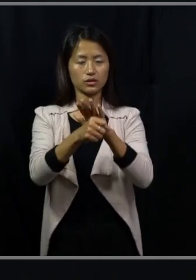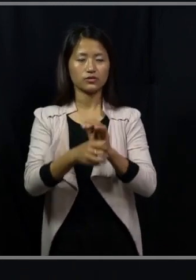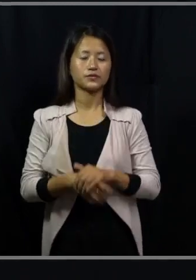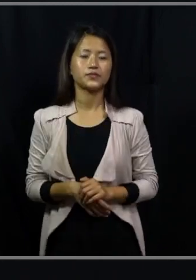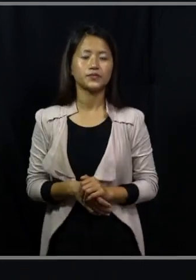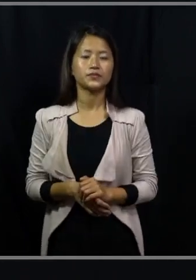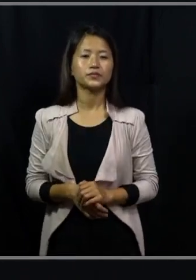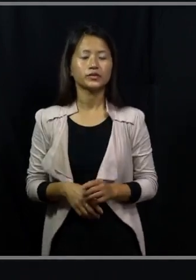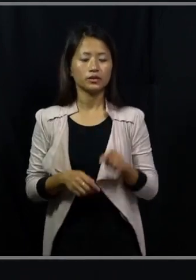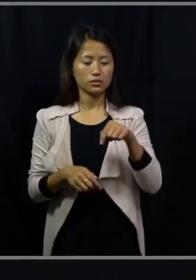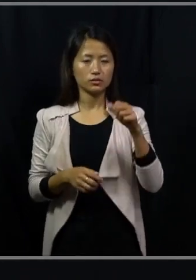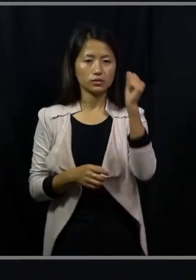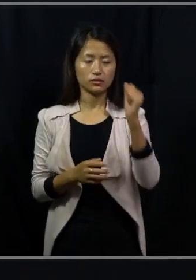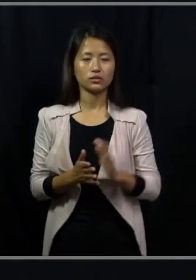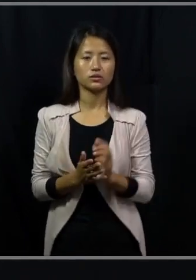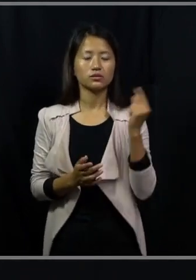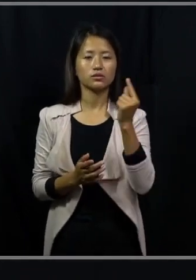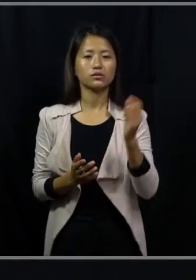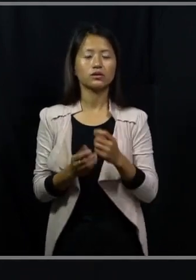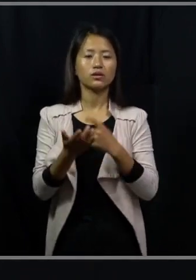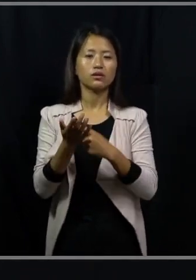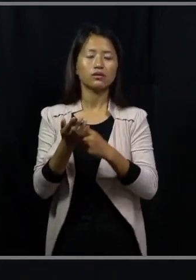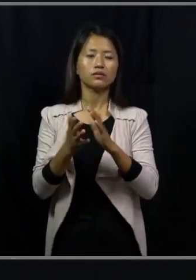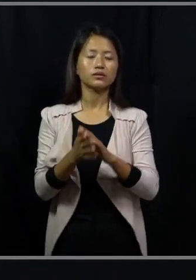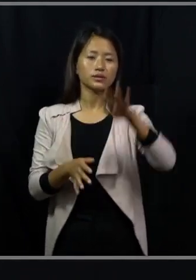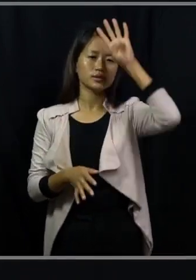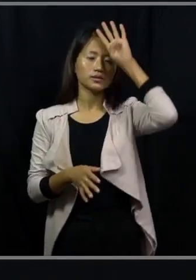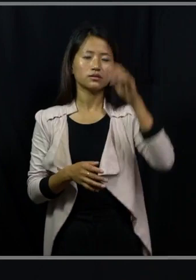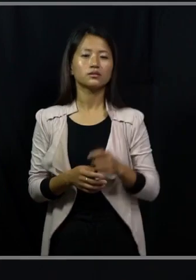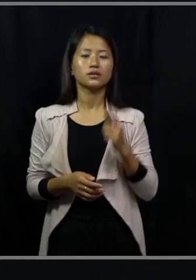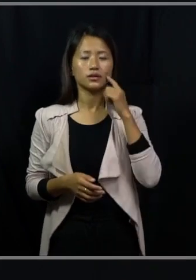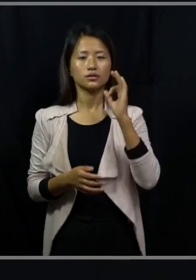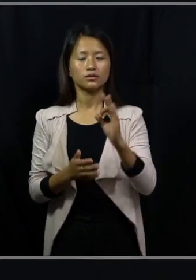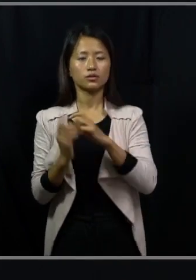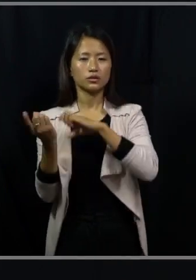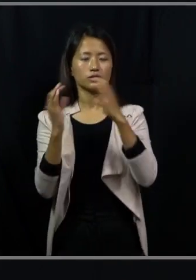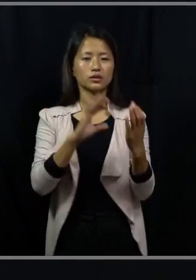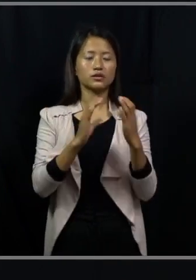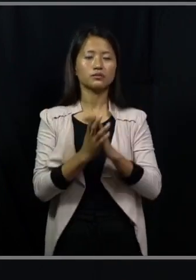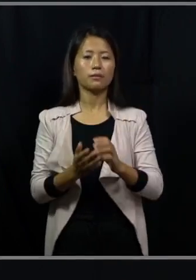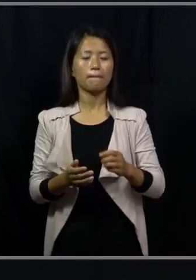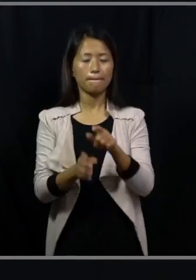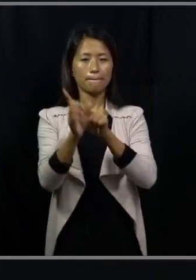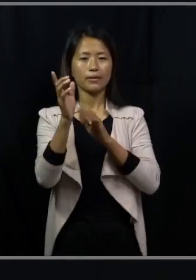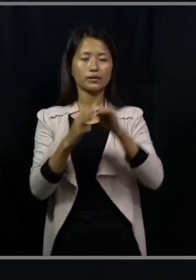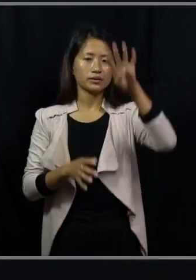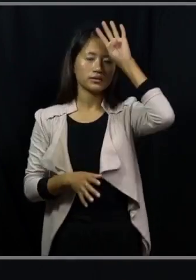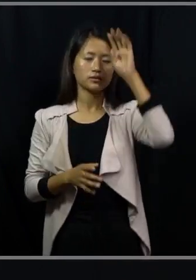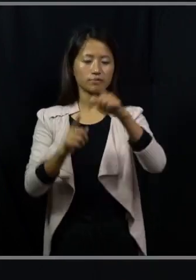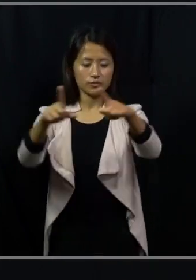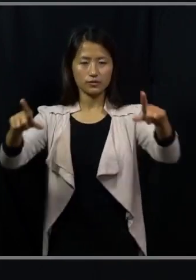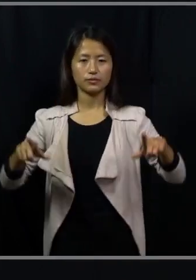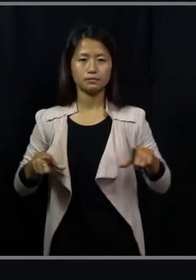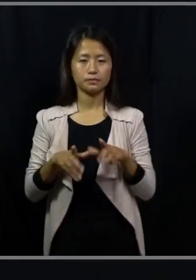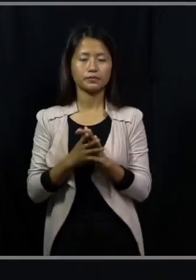And also it was used to keep the record of the king, as well as the important changes made by the king in the laws of the